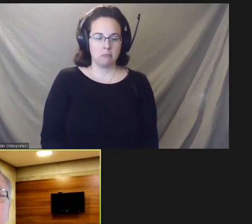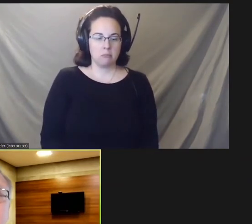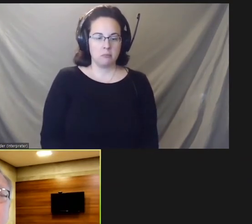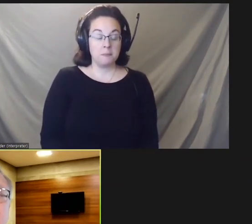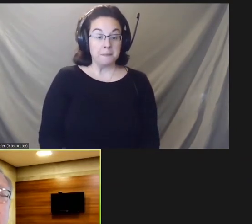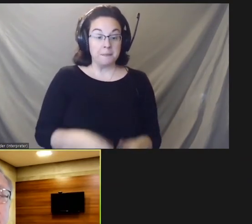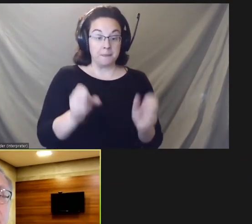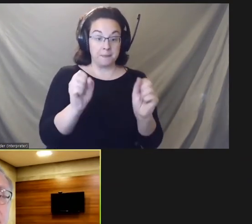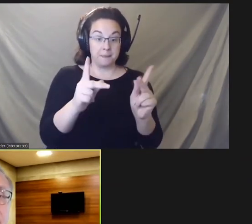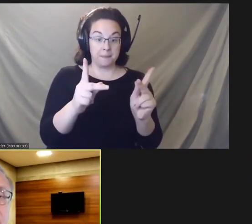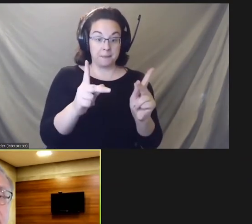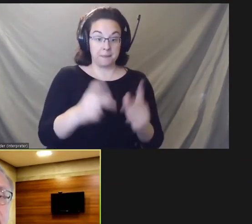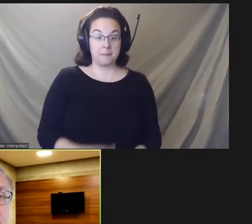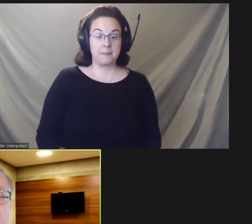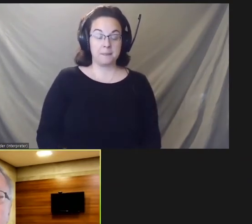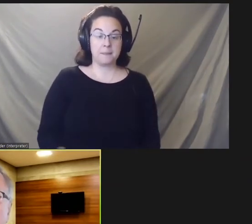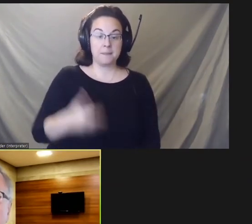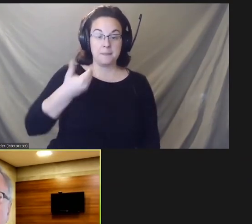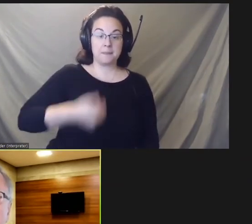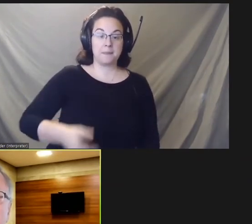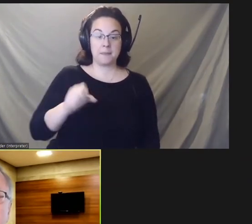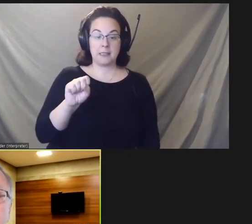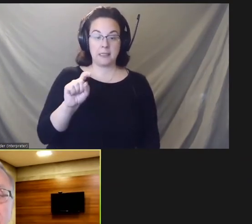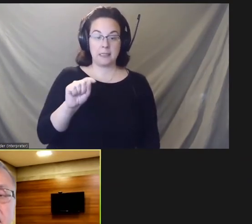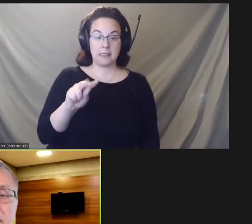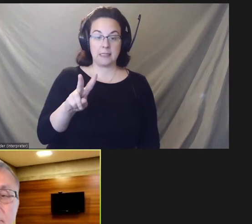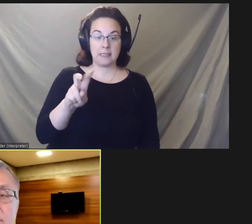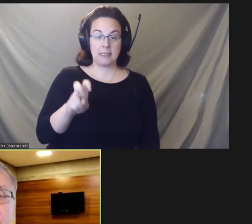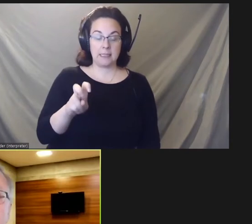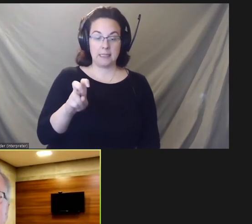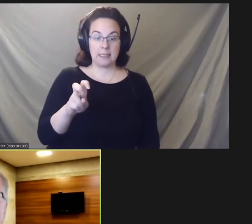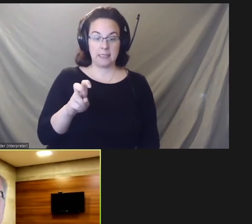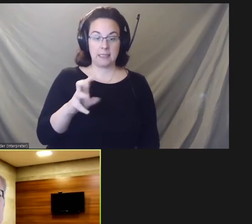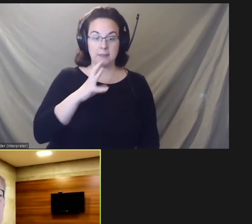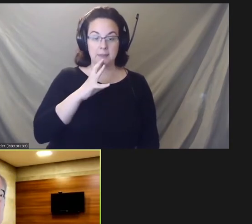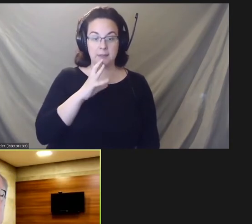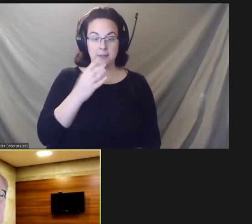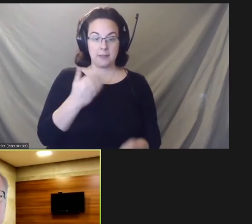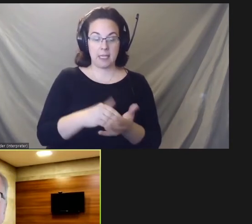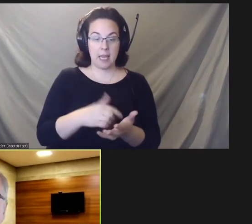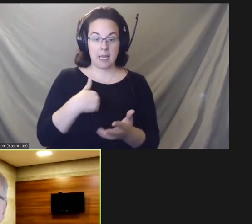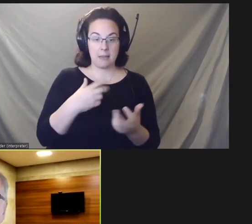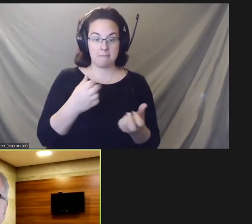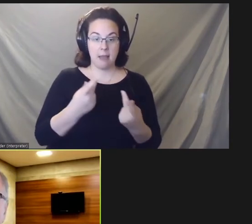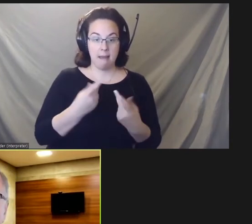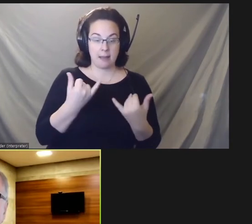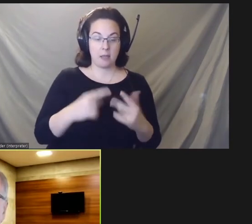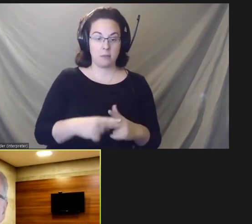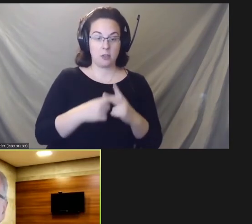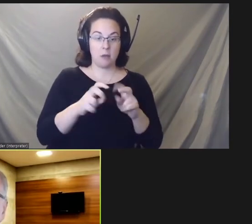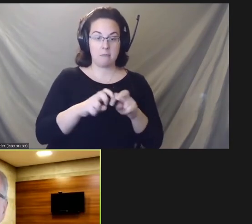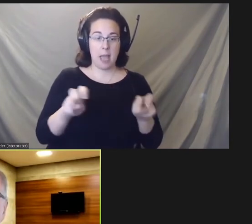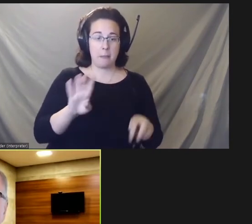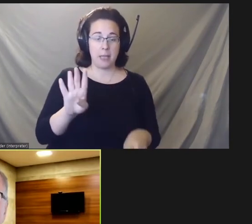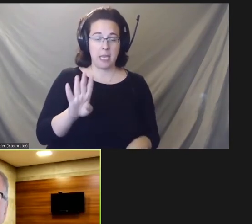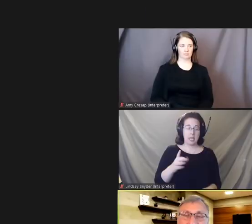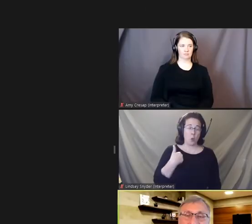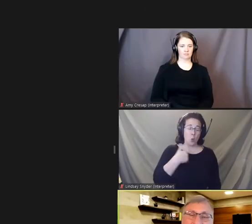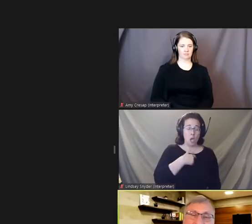Okay, so this is Steve again, and I'm back. I'd like to move ahead with panel B. We're pretty much on